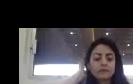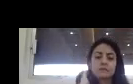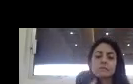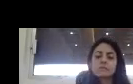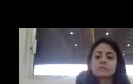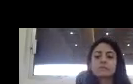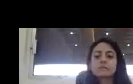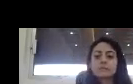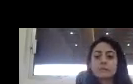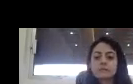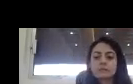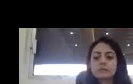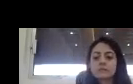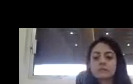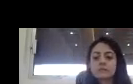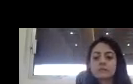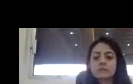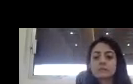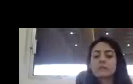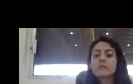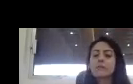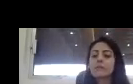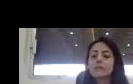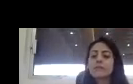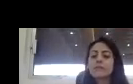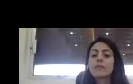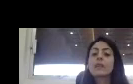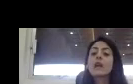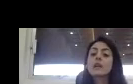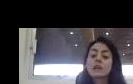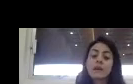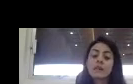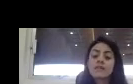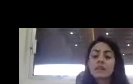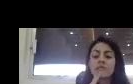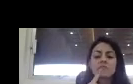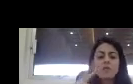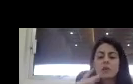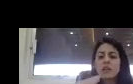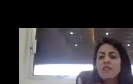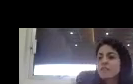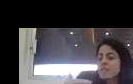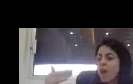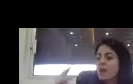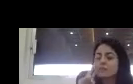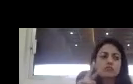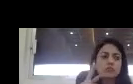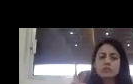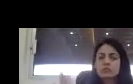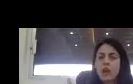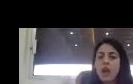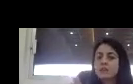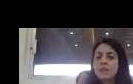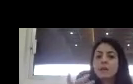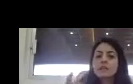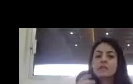And also there is a dimension of limited recognition of the care burden that often falls on women in terms of also the